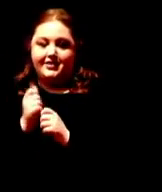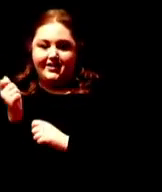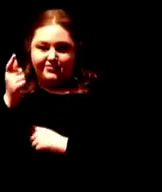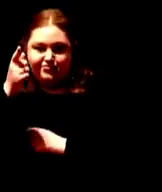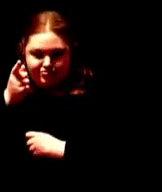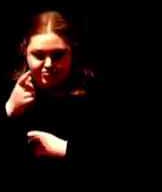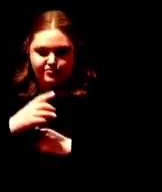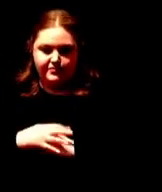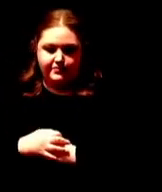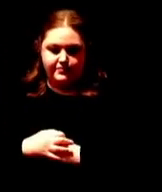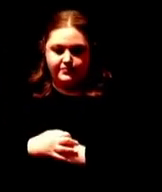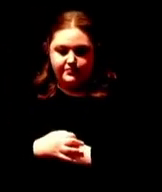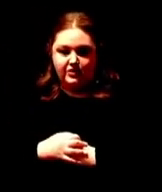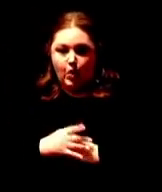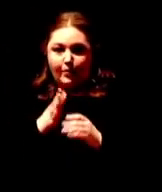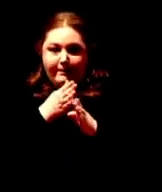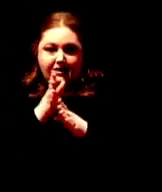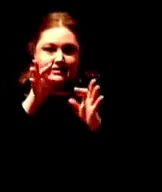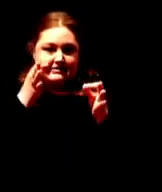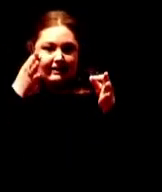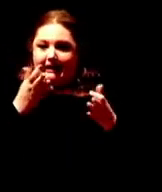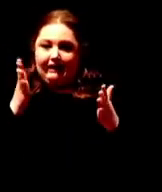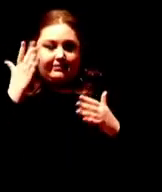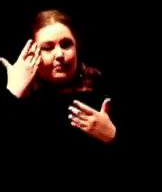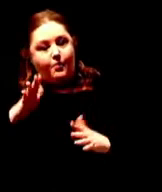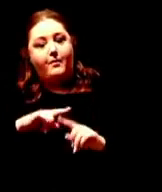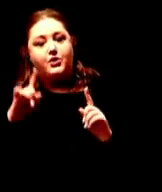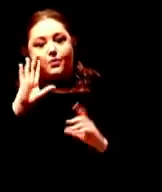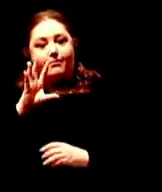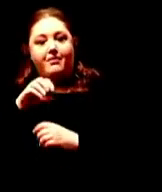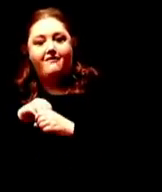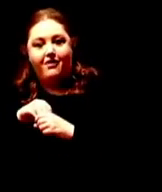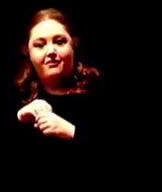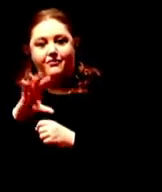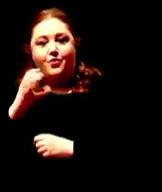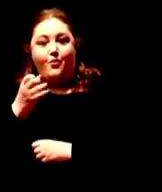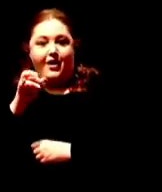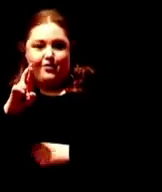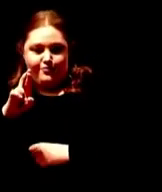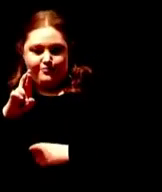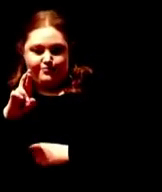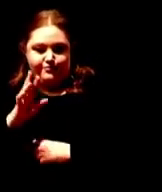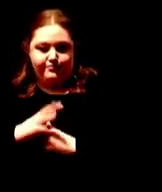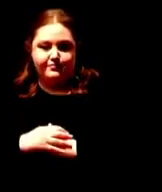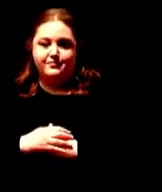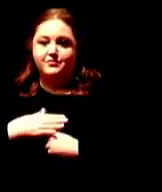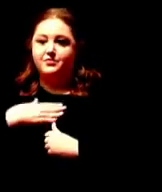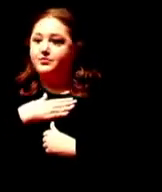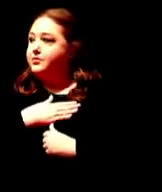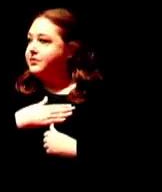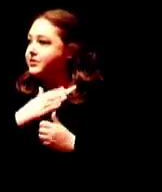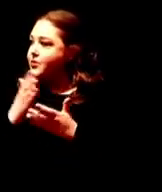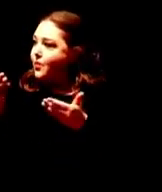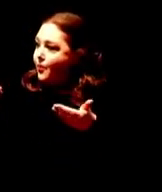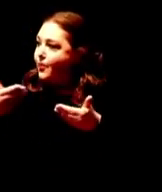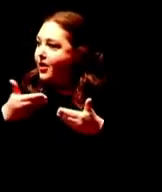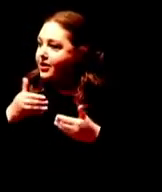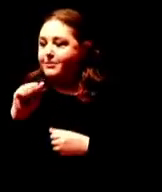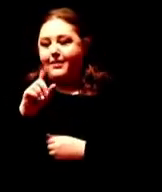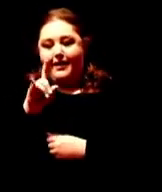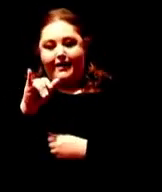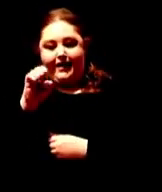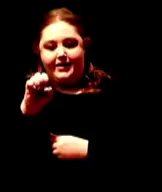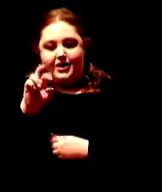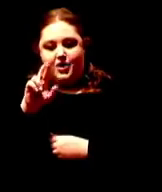currently undecided, she knows she's going to be singing in the choir and taking a beginning pottery class. Please join us in a round of applause to welcome Addie